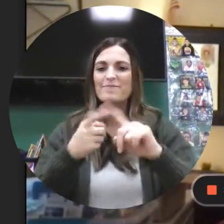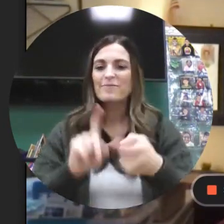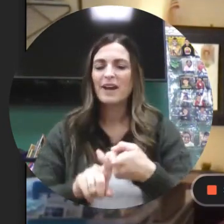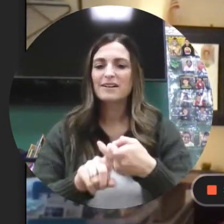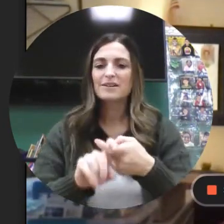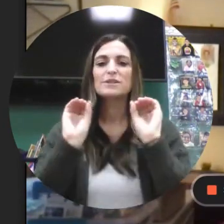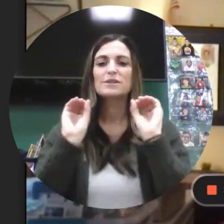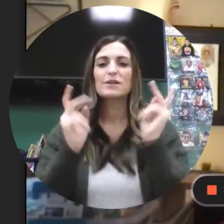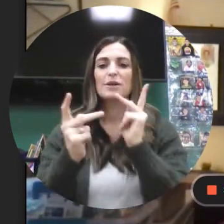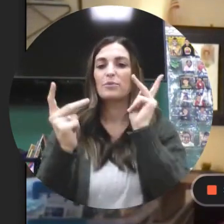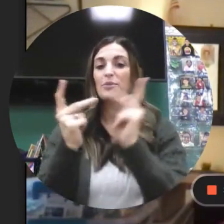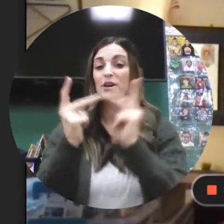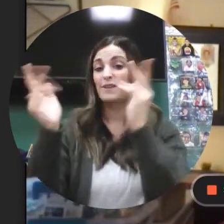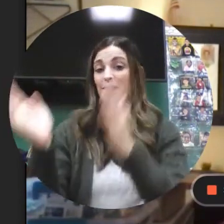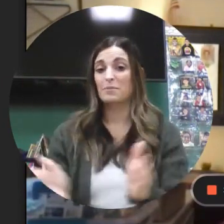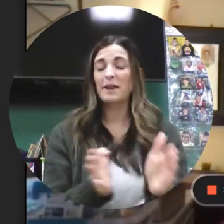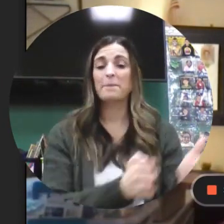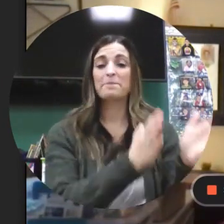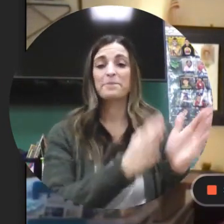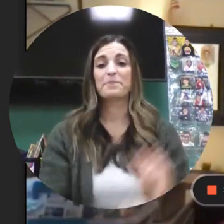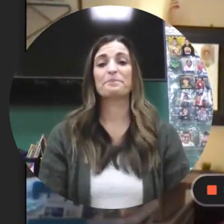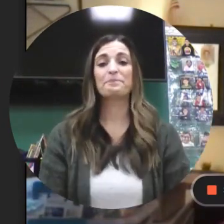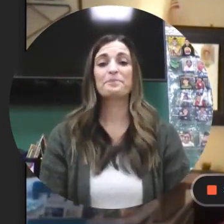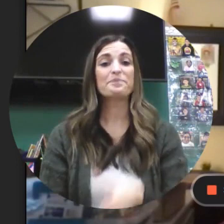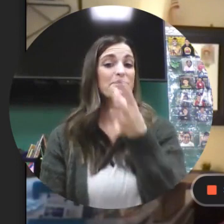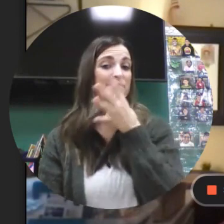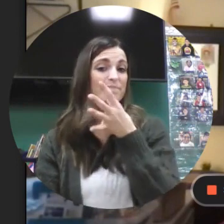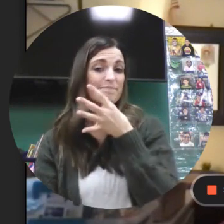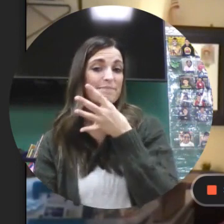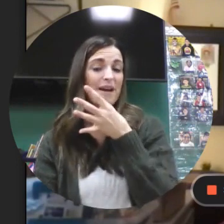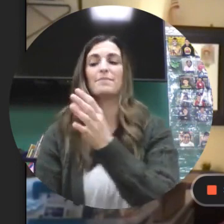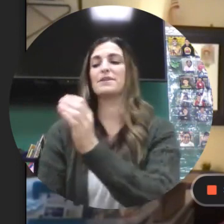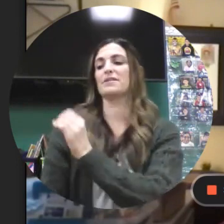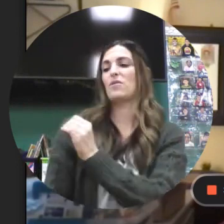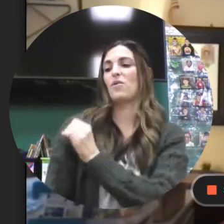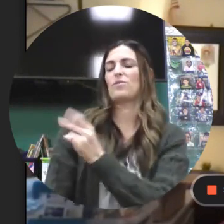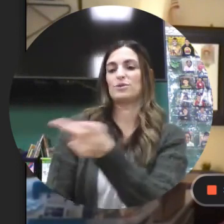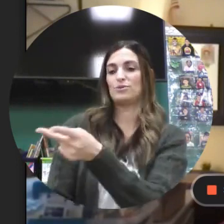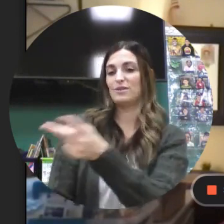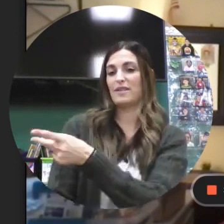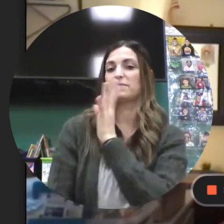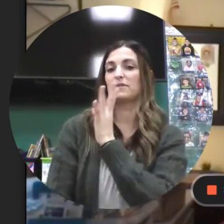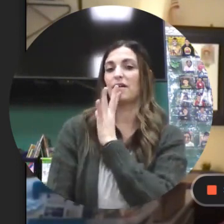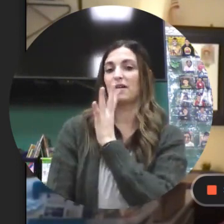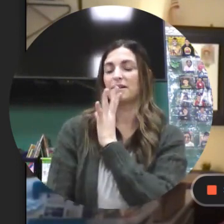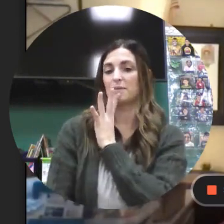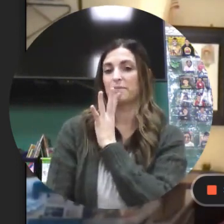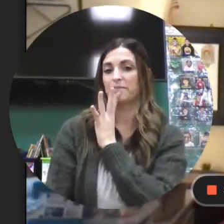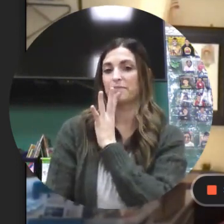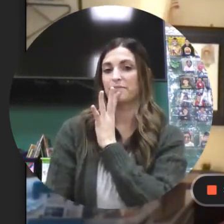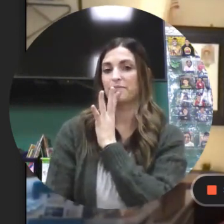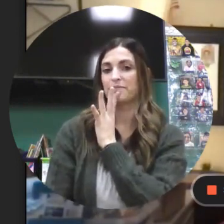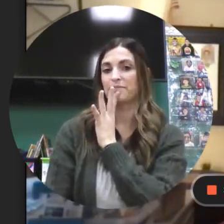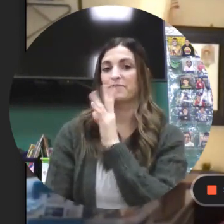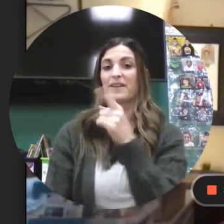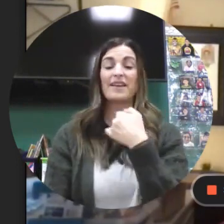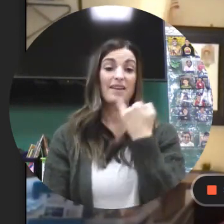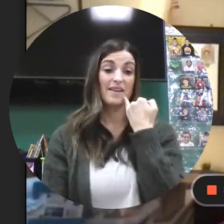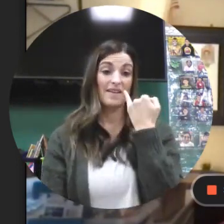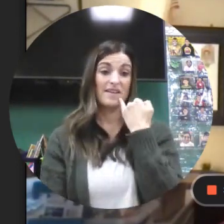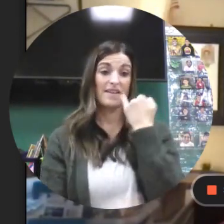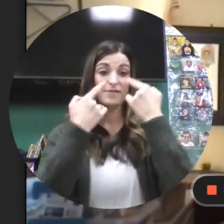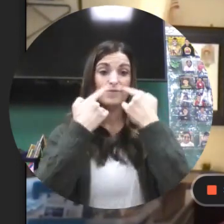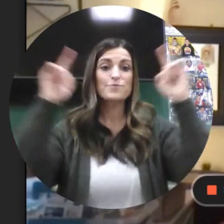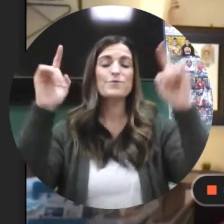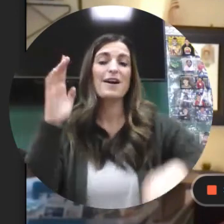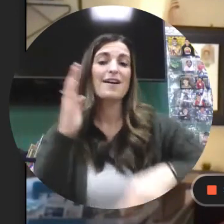plan. When I came downstairs to ask Mom about the snacks, Owen was talking to her in the kitchen. If I make the soccer team, Jordan said